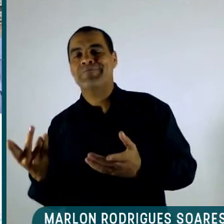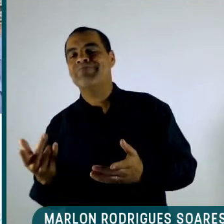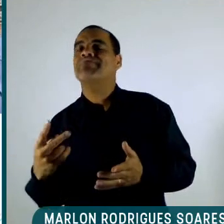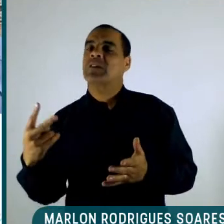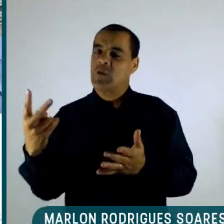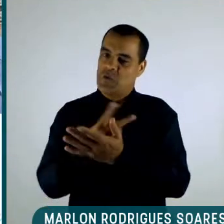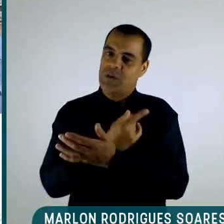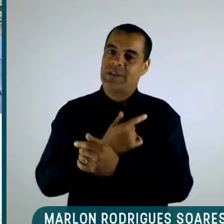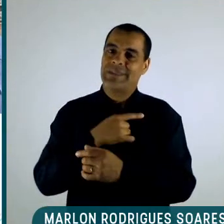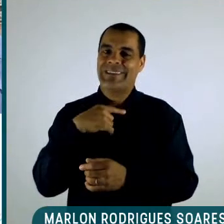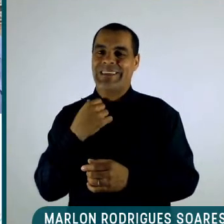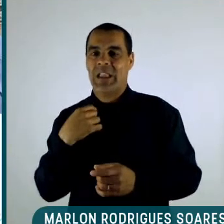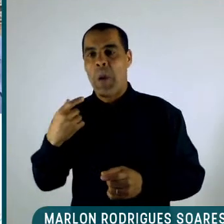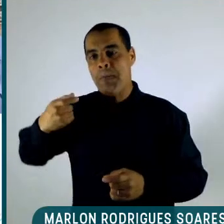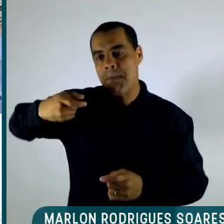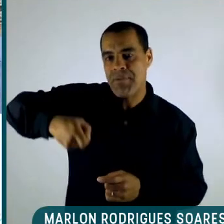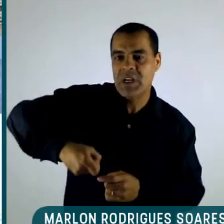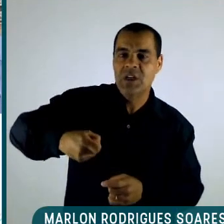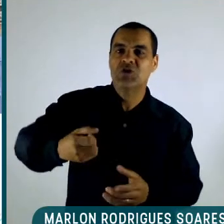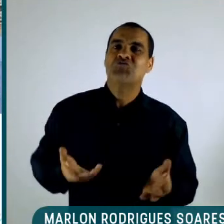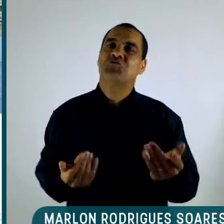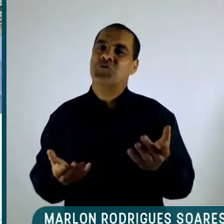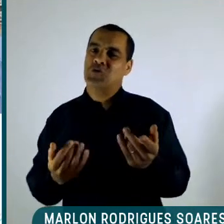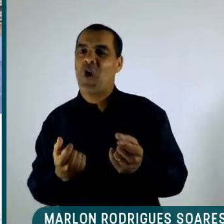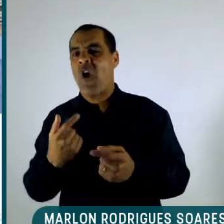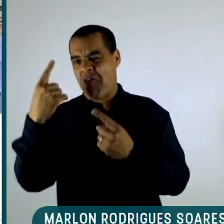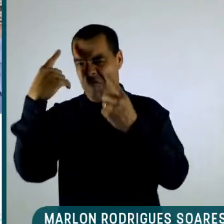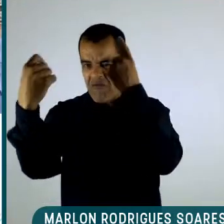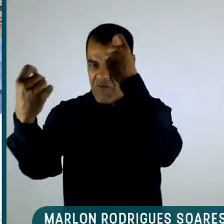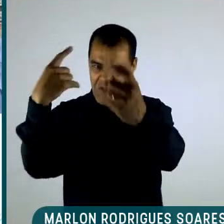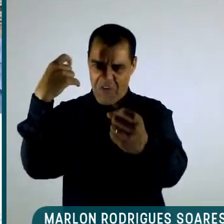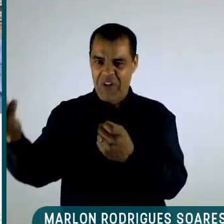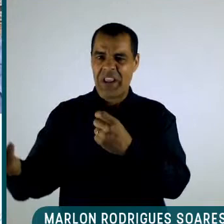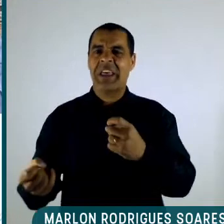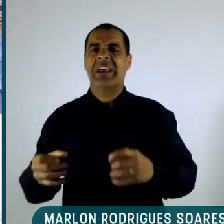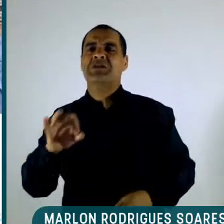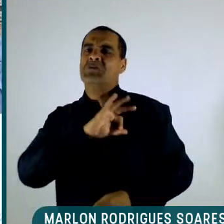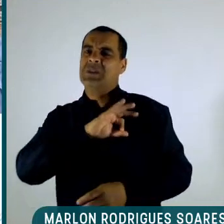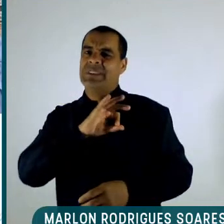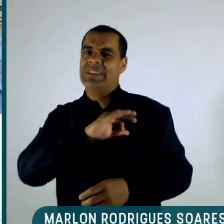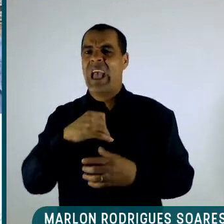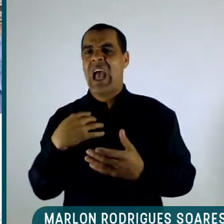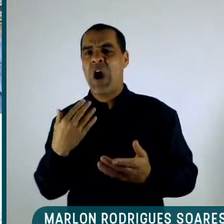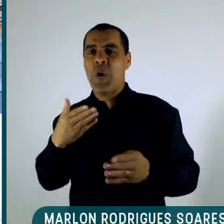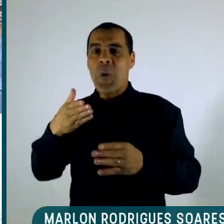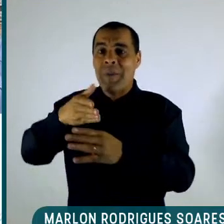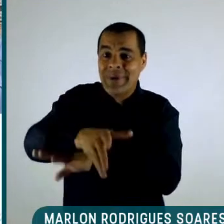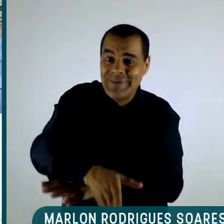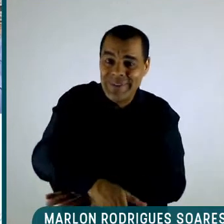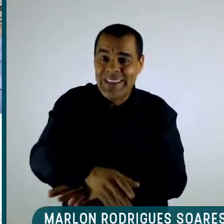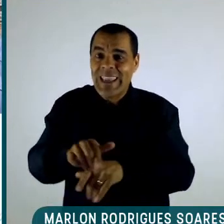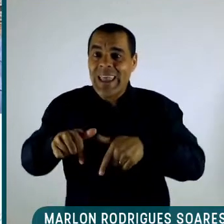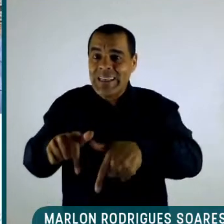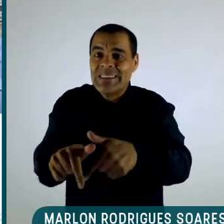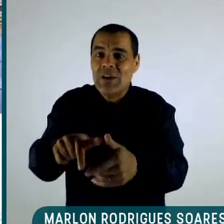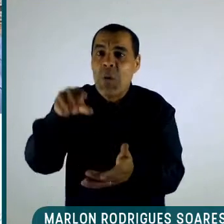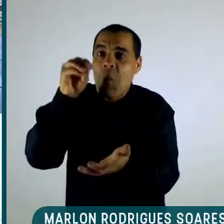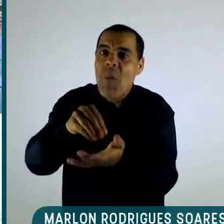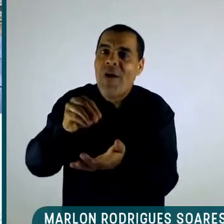situations as it has happened in Brazil, such as the murder of young people and police violence, as you can